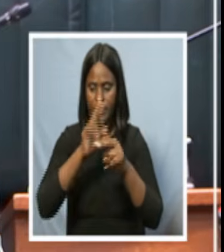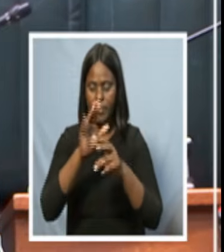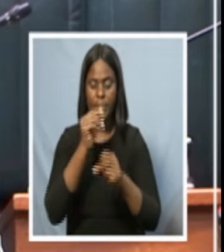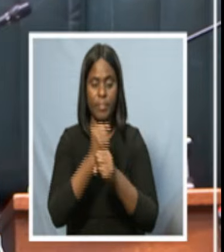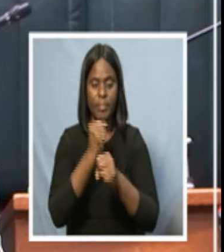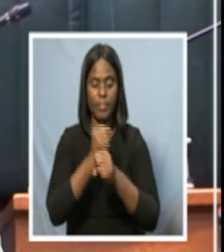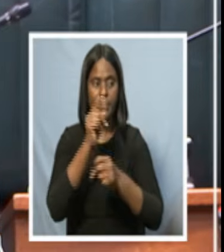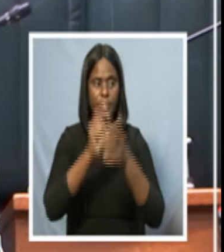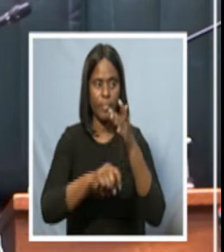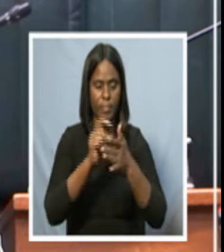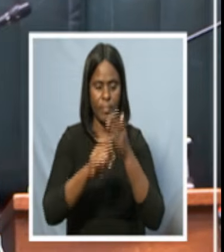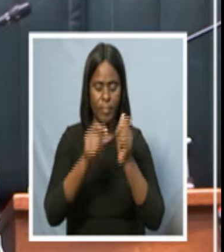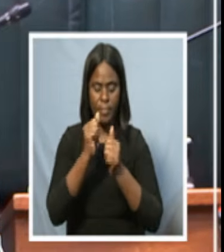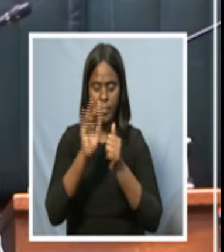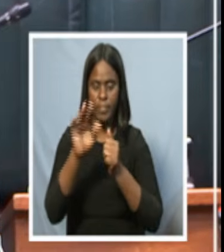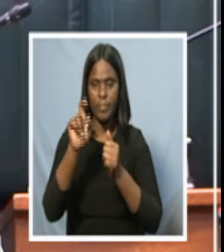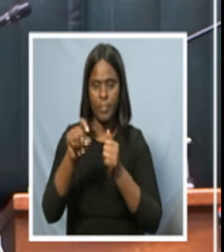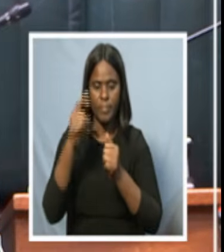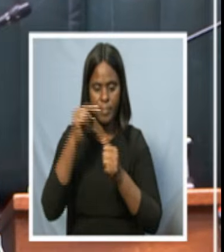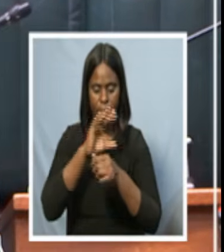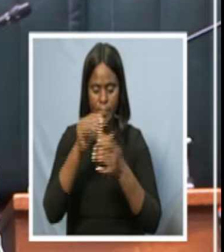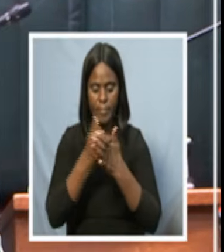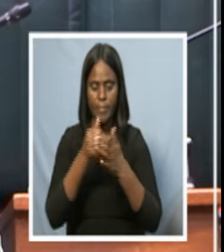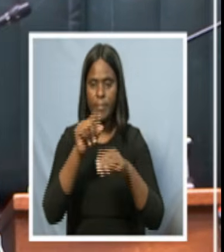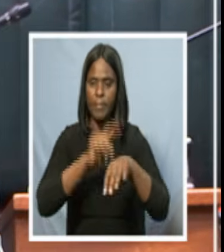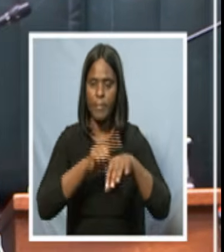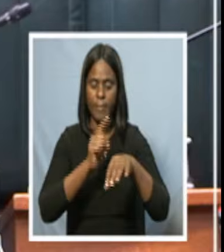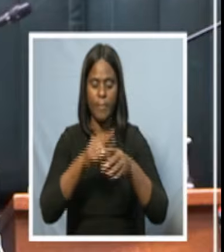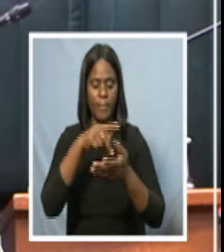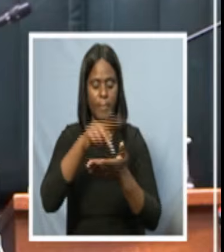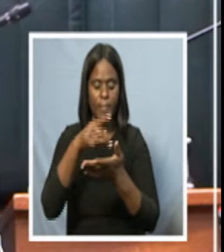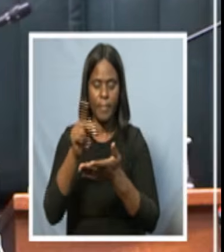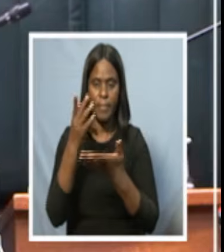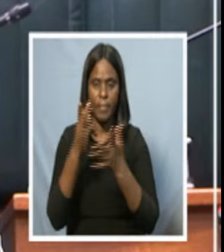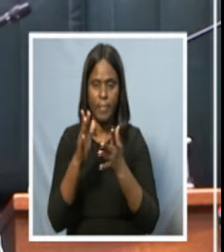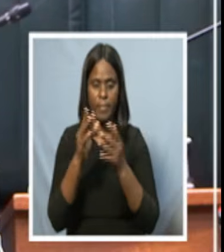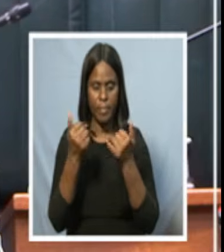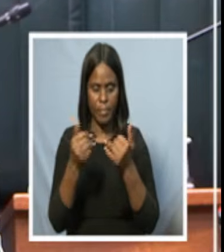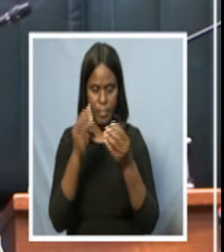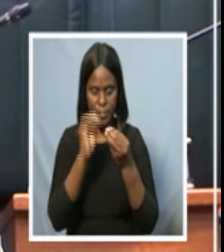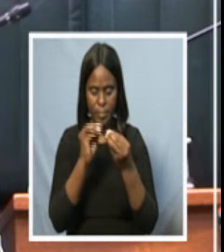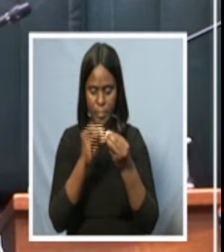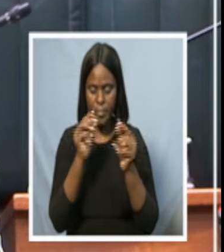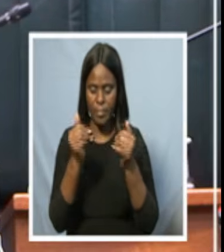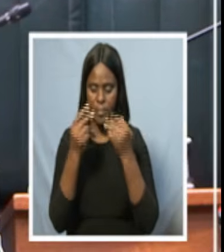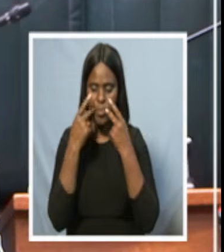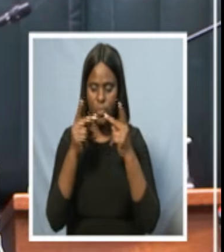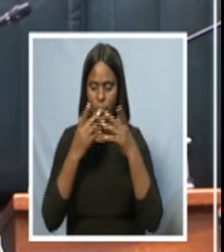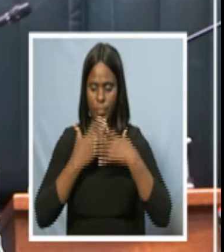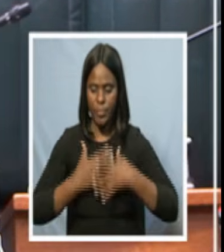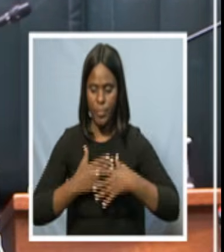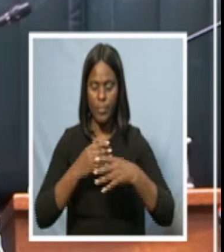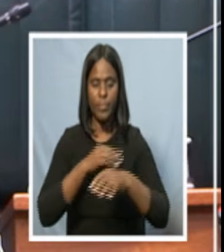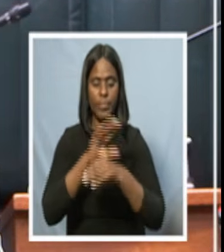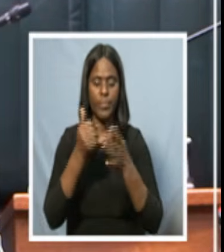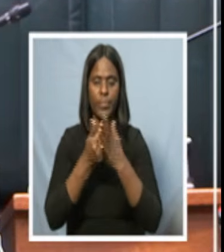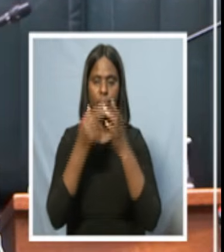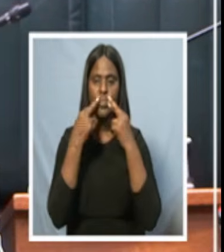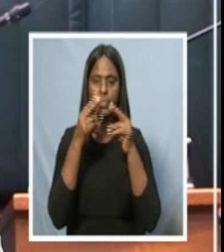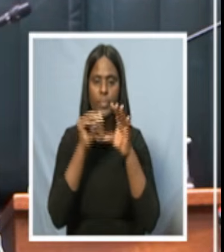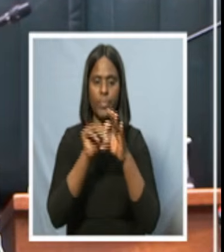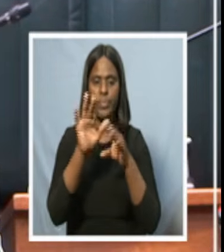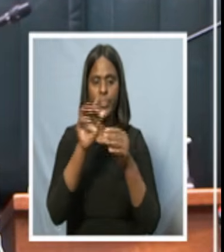operational costs due to the need for overtime compensation. Further, public holidays often result